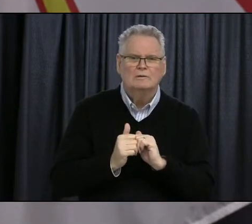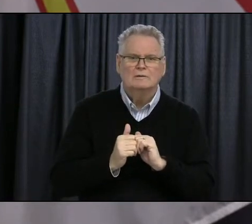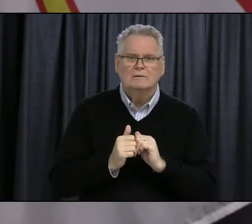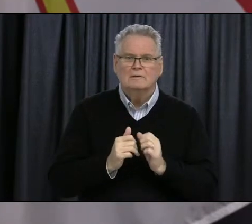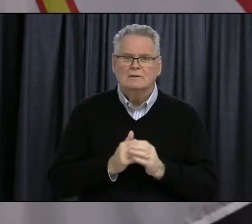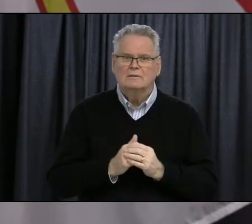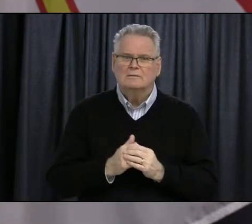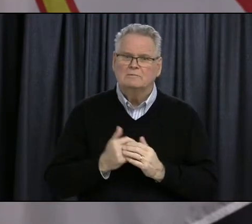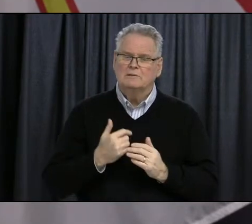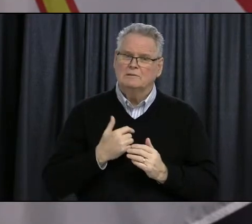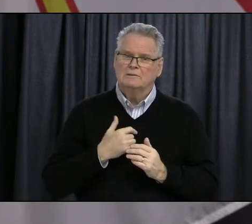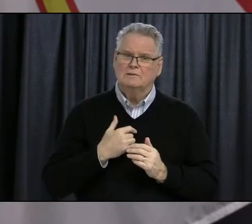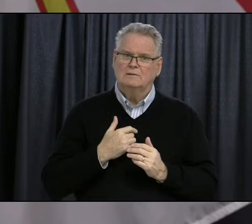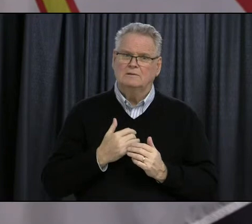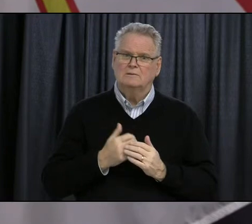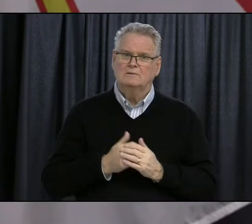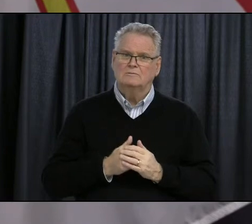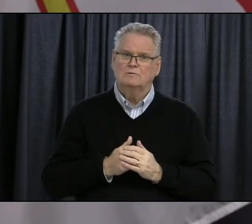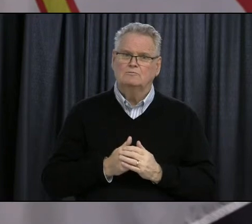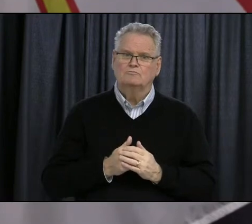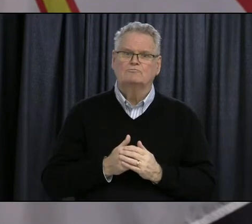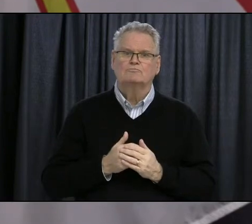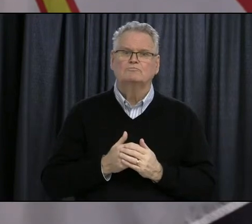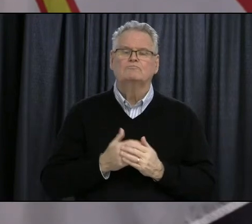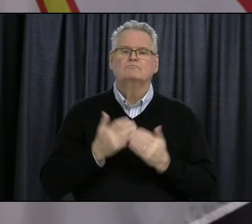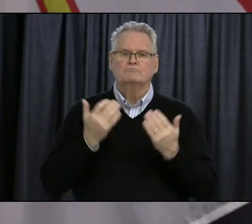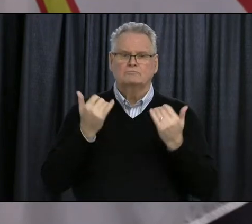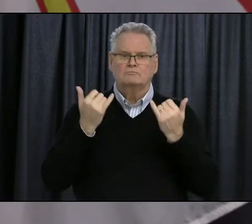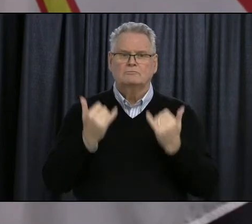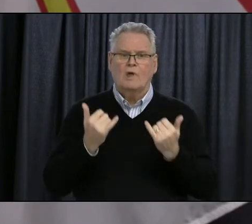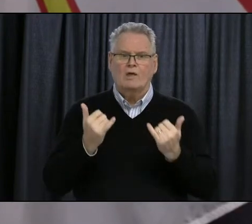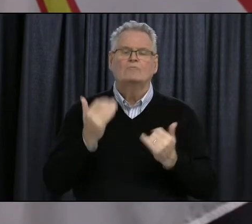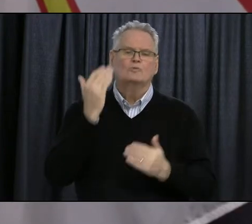point, they have figured that out, and they have put